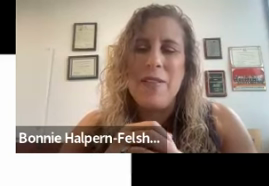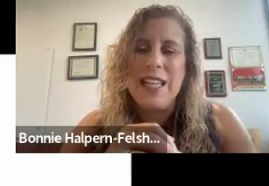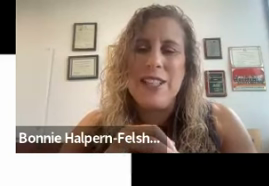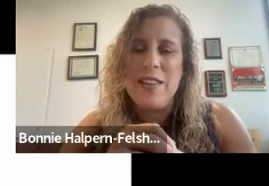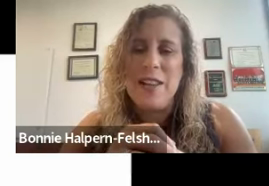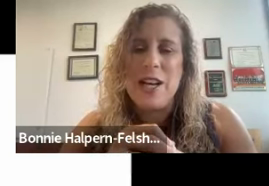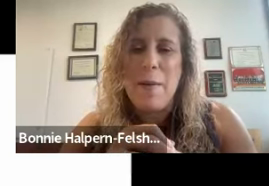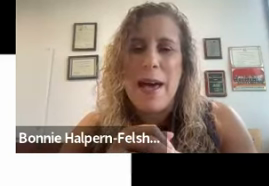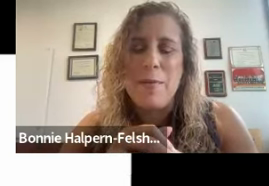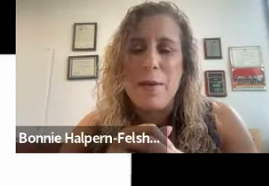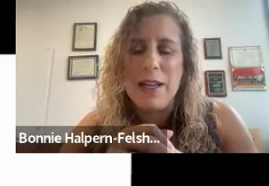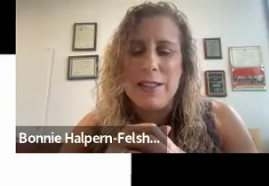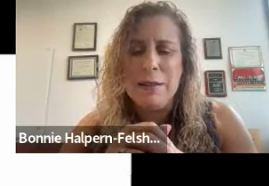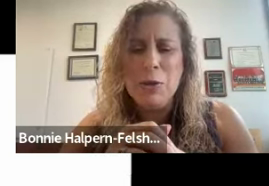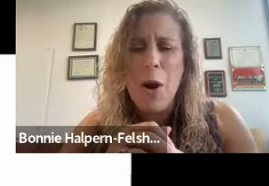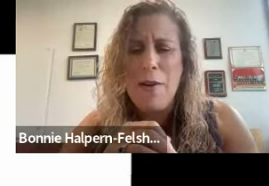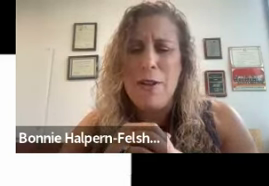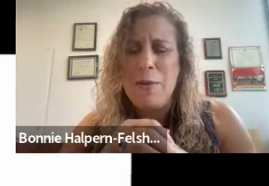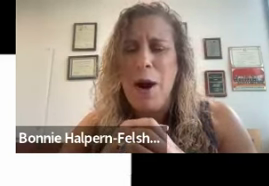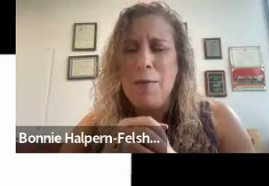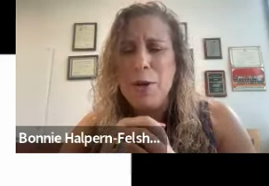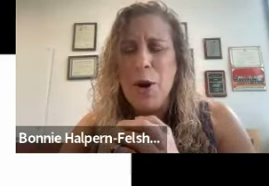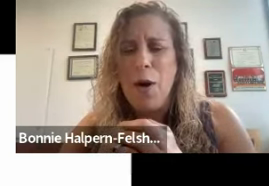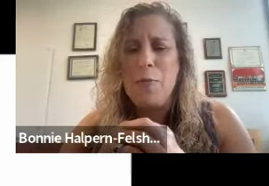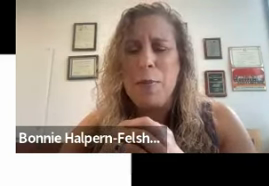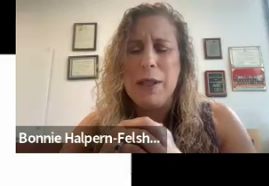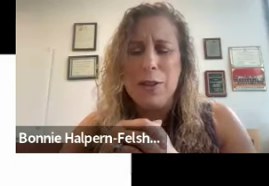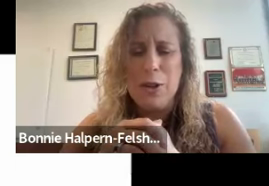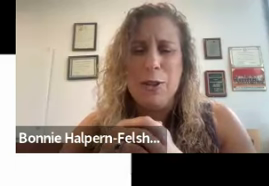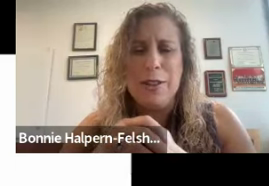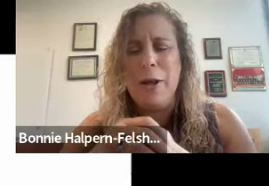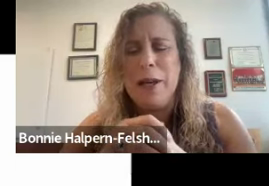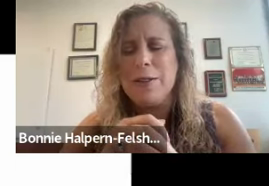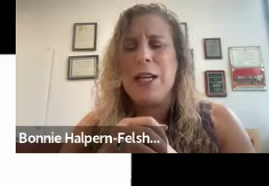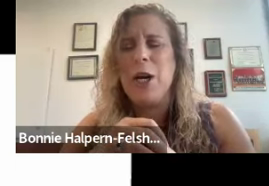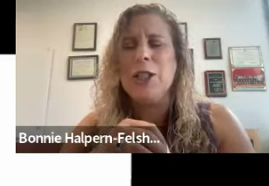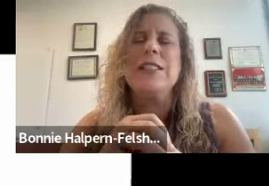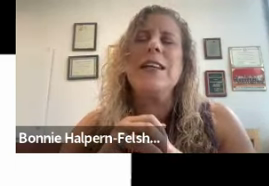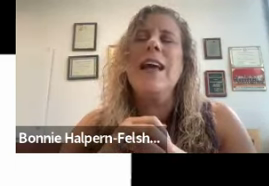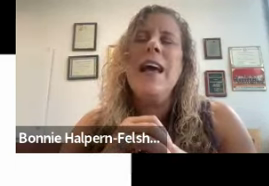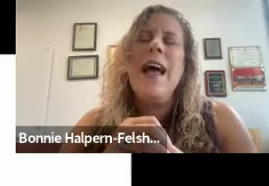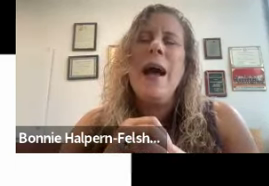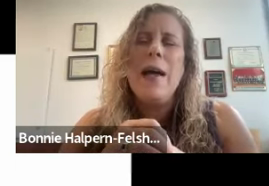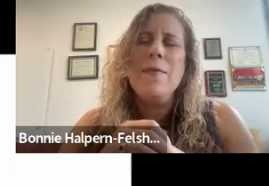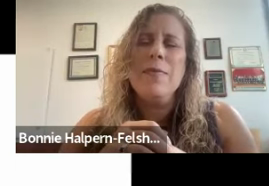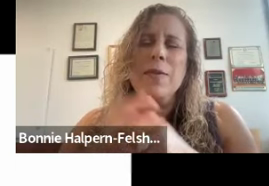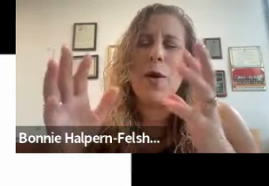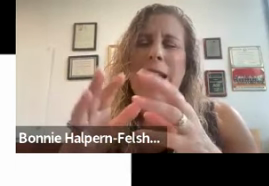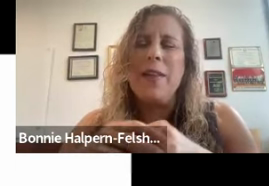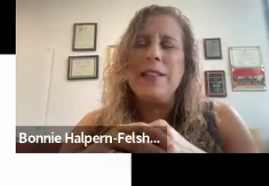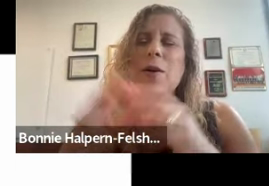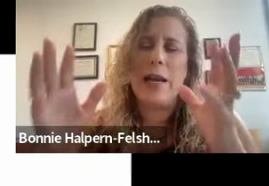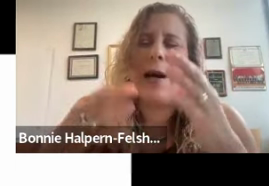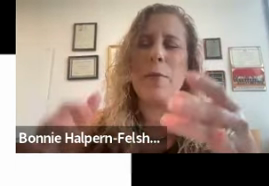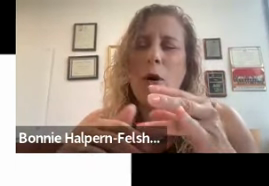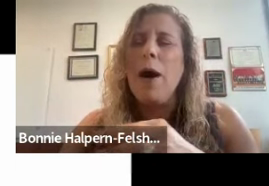had the conversation, and then she got mad at me because you know everything, Mom, all the people out there, you're a developmental psychologist, and crying,